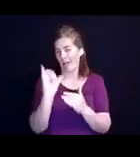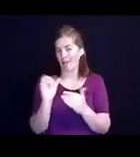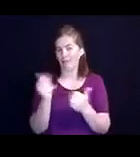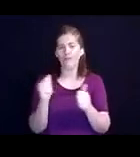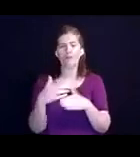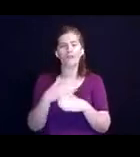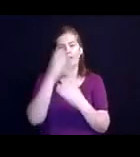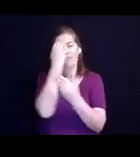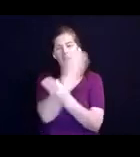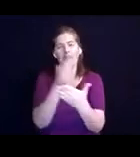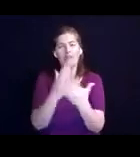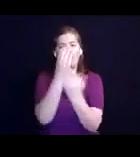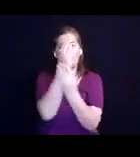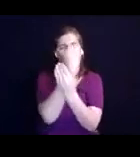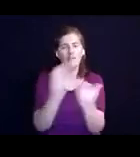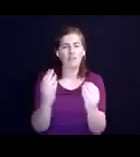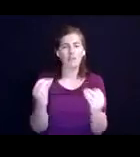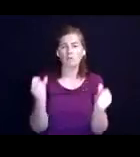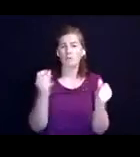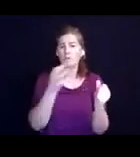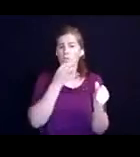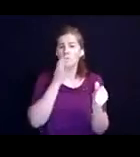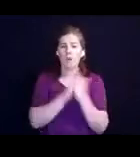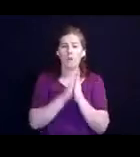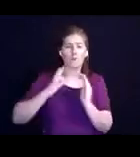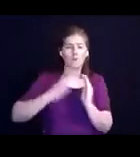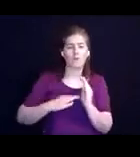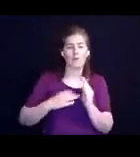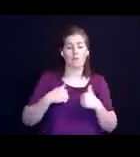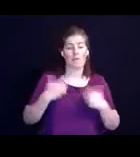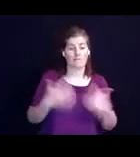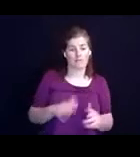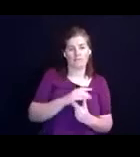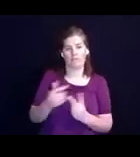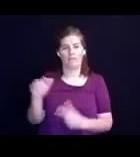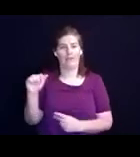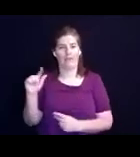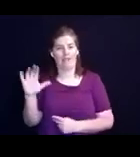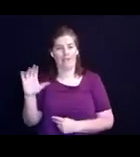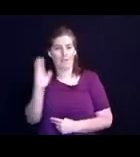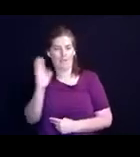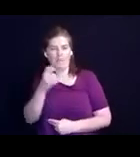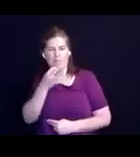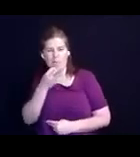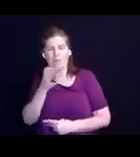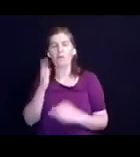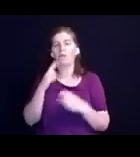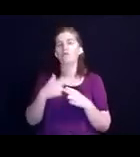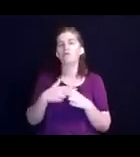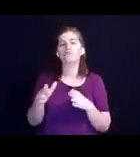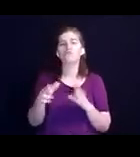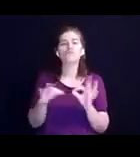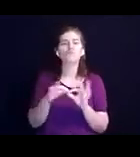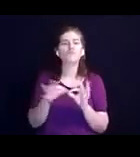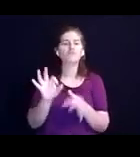with you some of the information that will immediately be useful to you. Alice will follow me in just a moment and we'll share a brief nugget of didactic